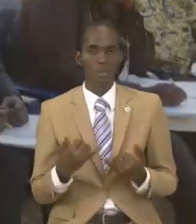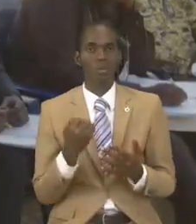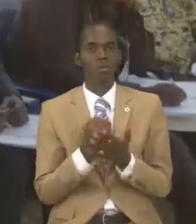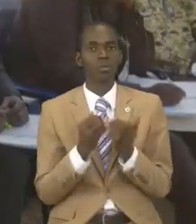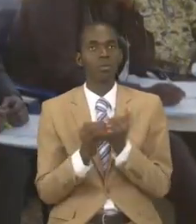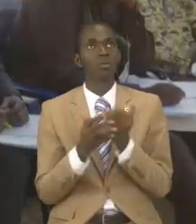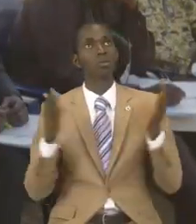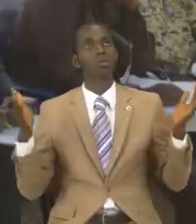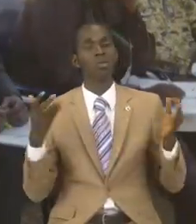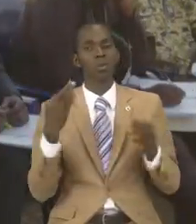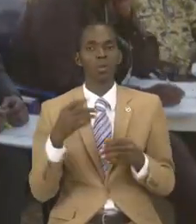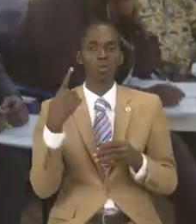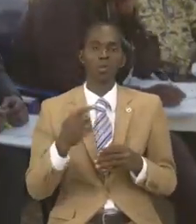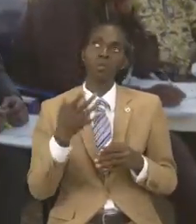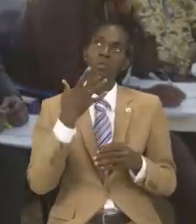of